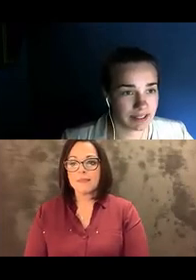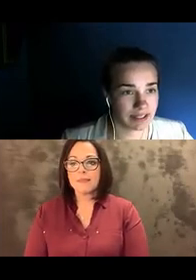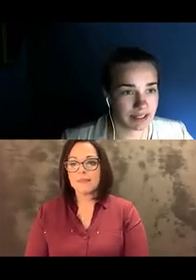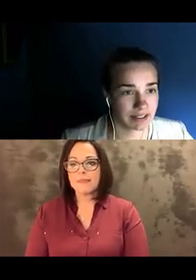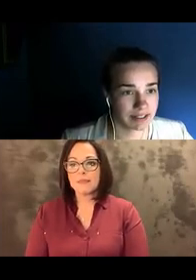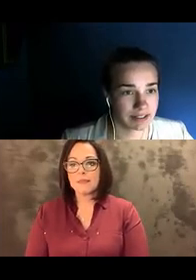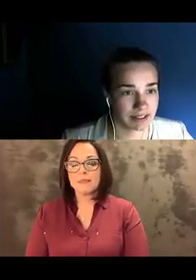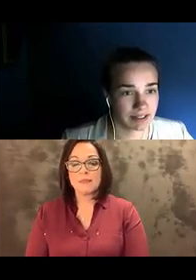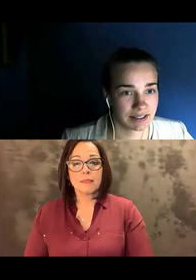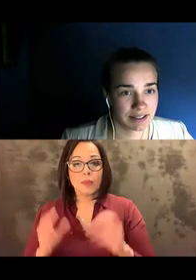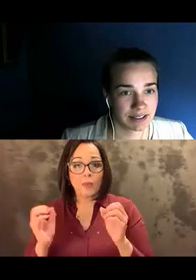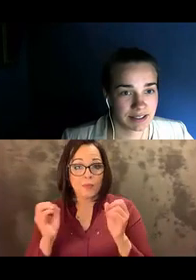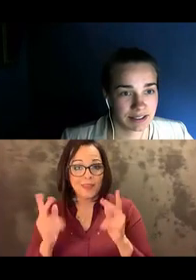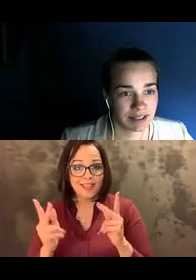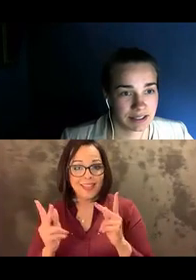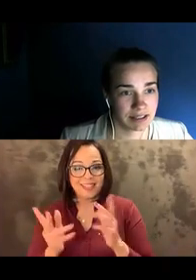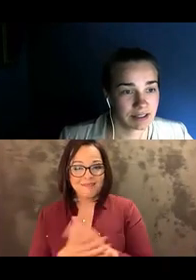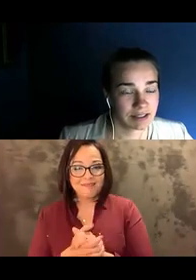Okay.